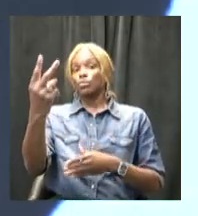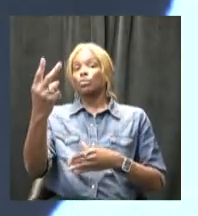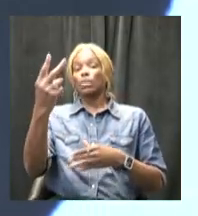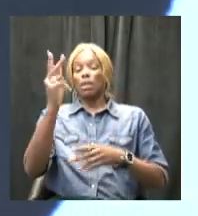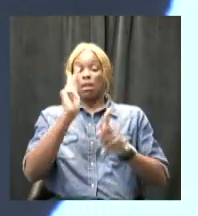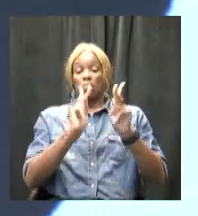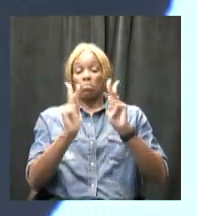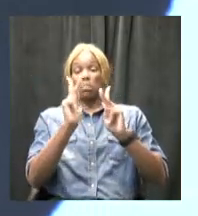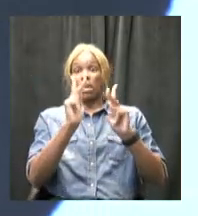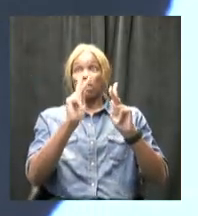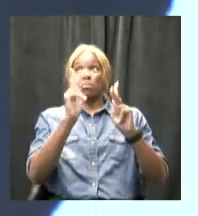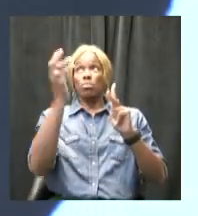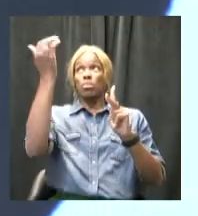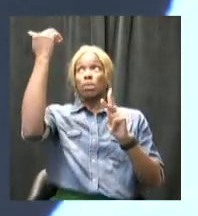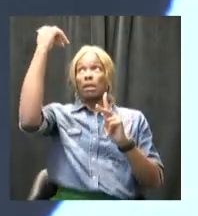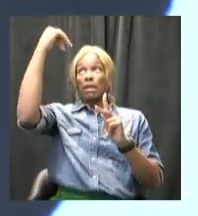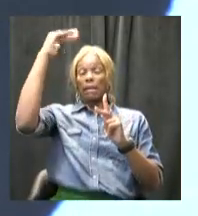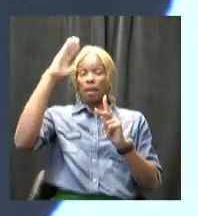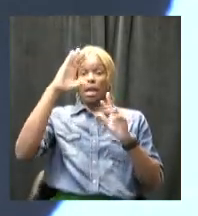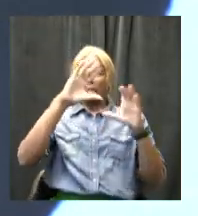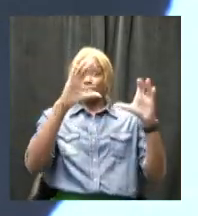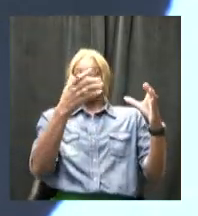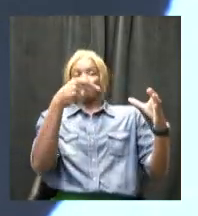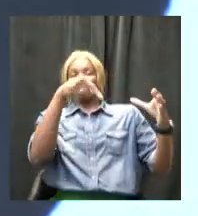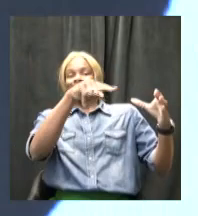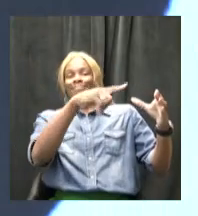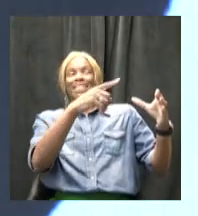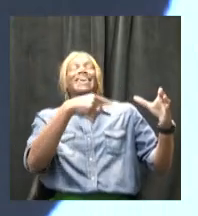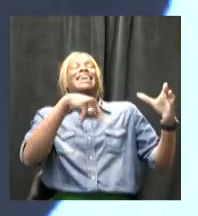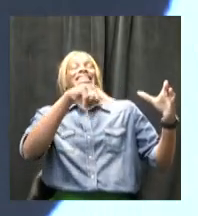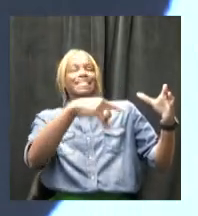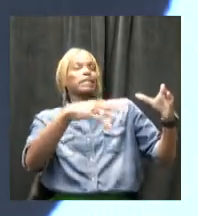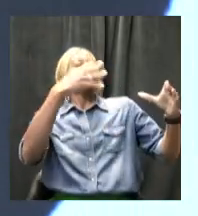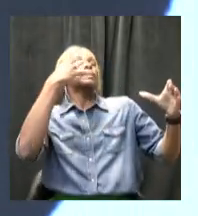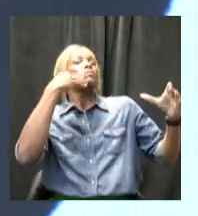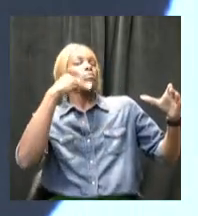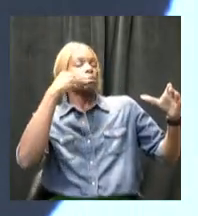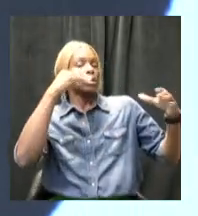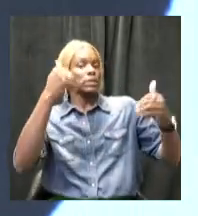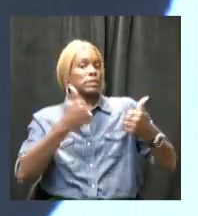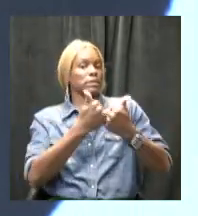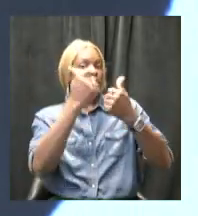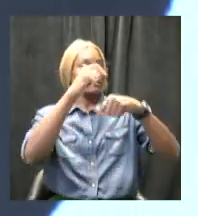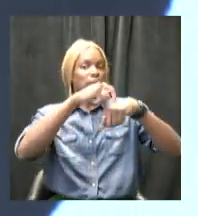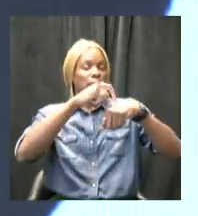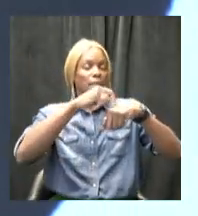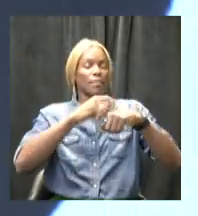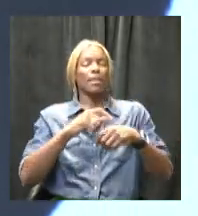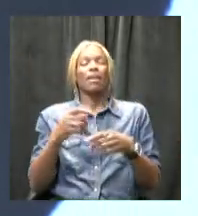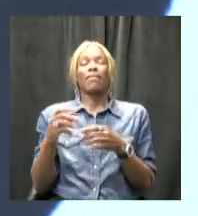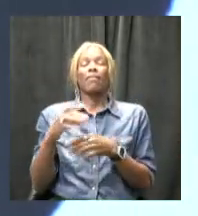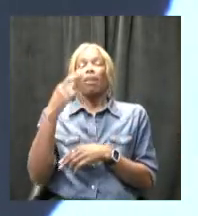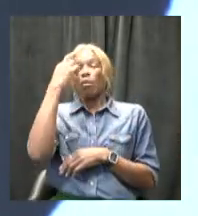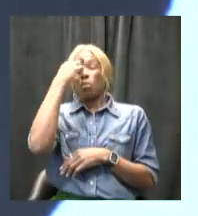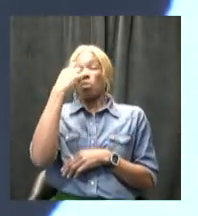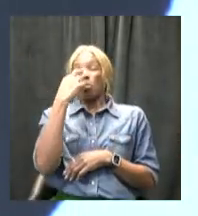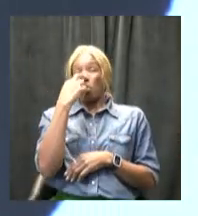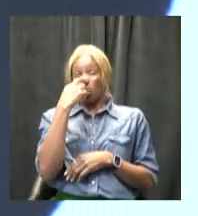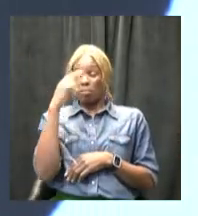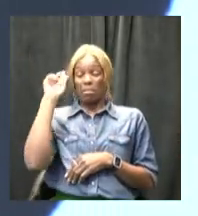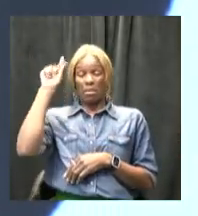are going through challenging times. They are under the regime of an oppressive Roman government. They